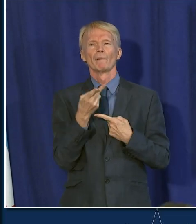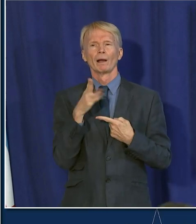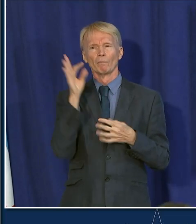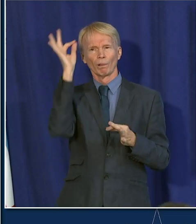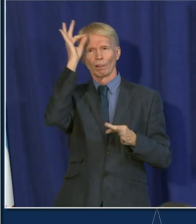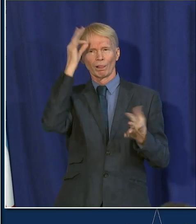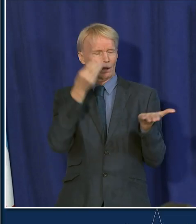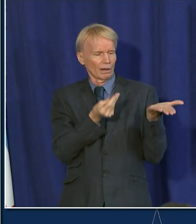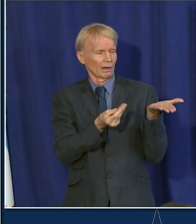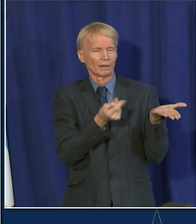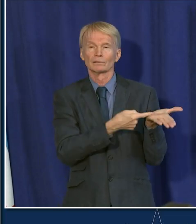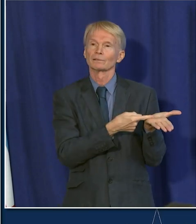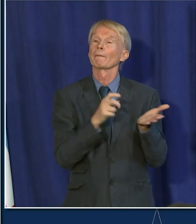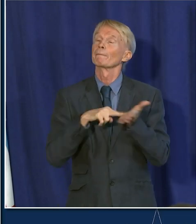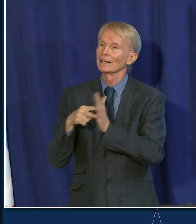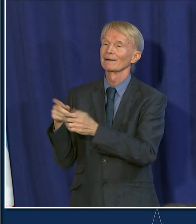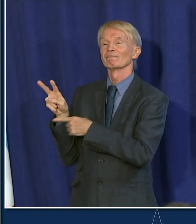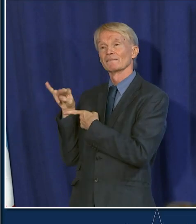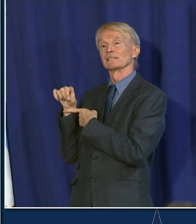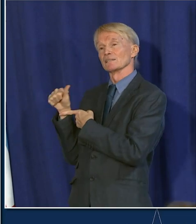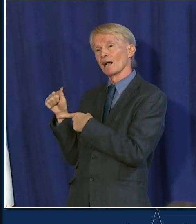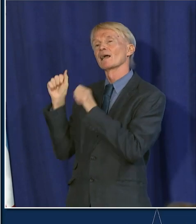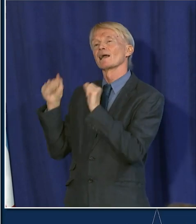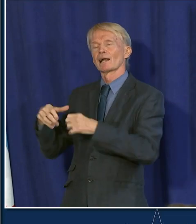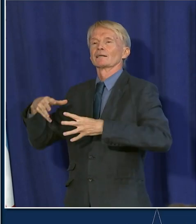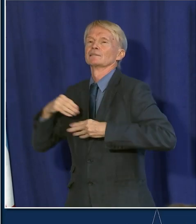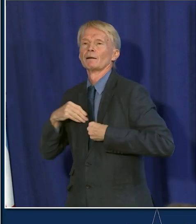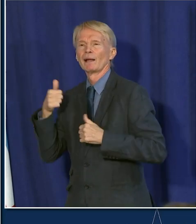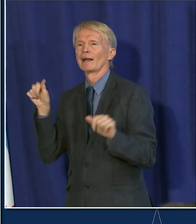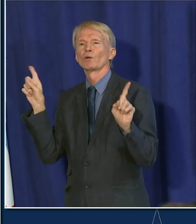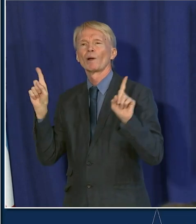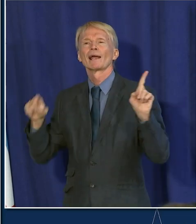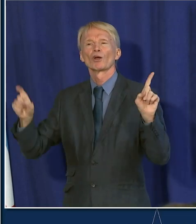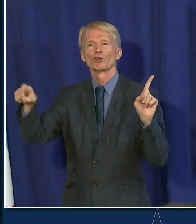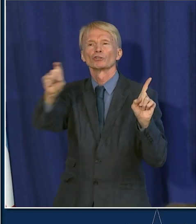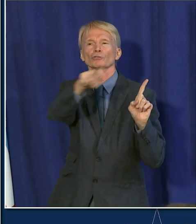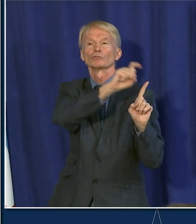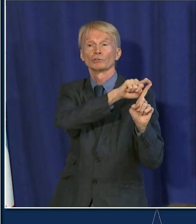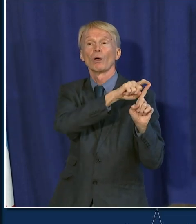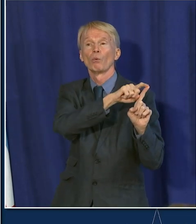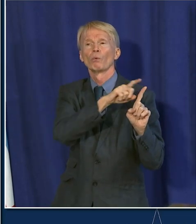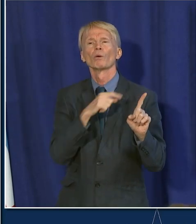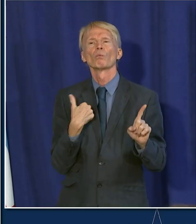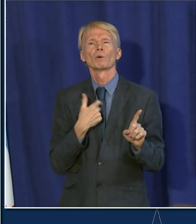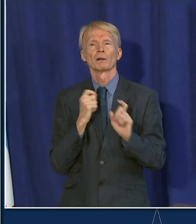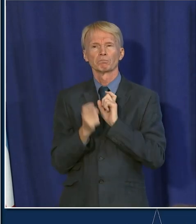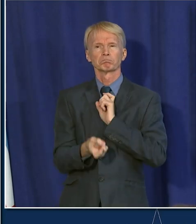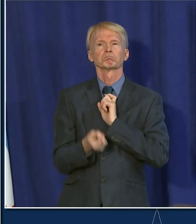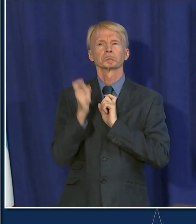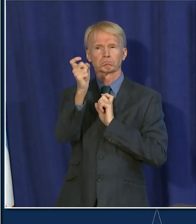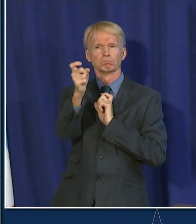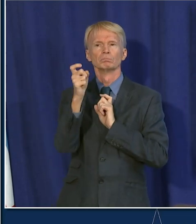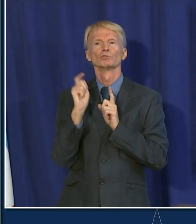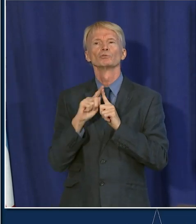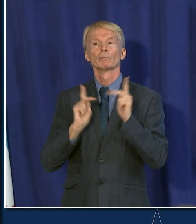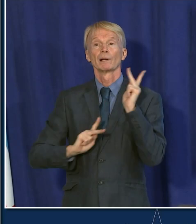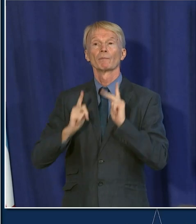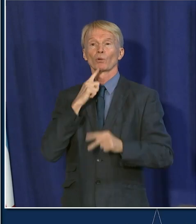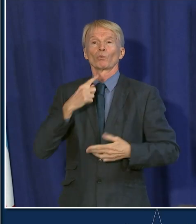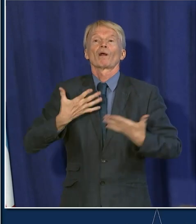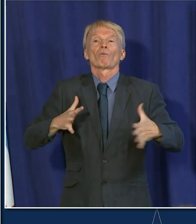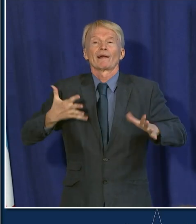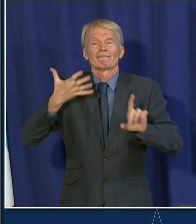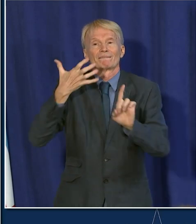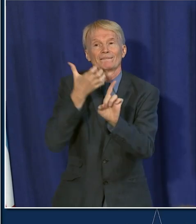is literally just a card that you can use anywhere that Visa would be accepted. Again, we'll be giving one of these to anybody who is